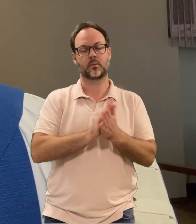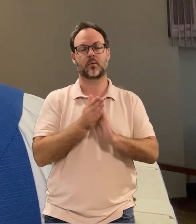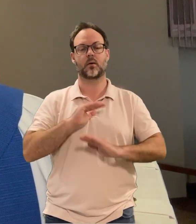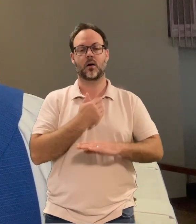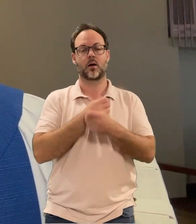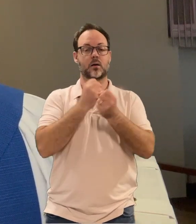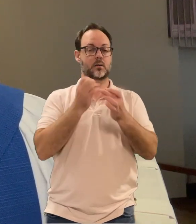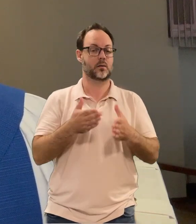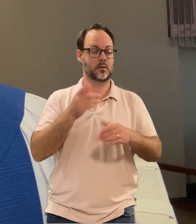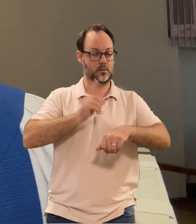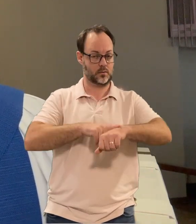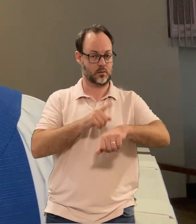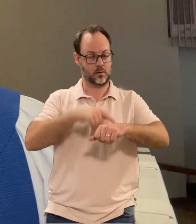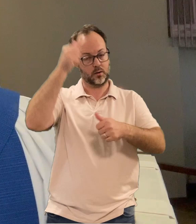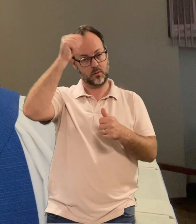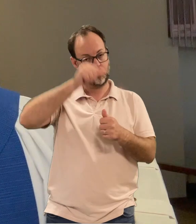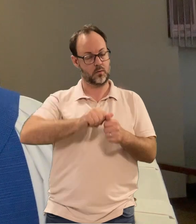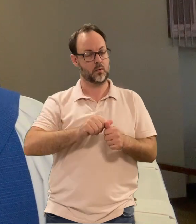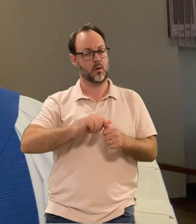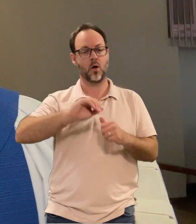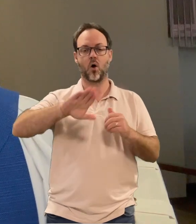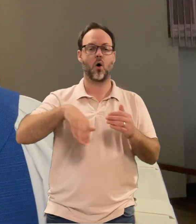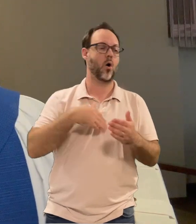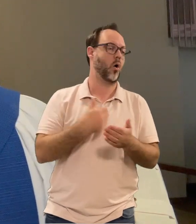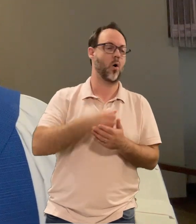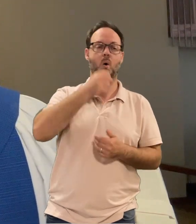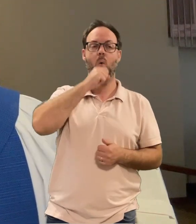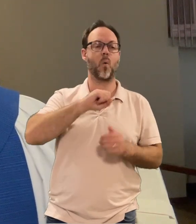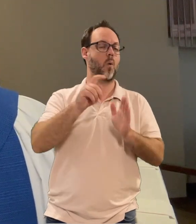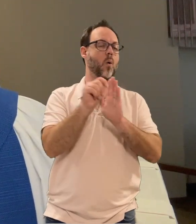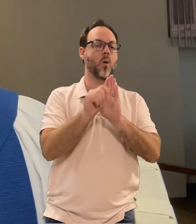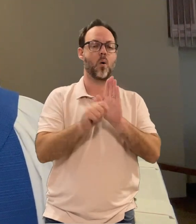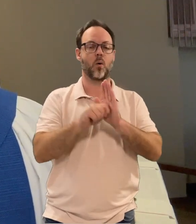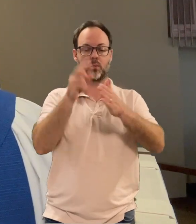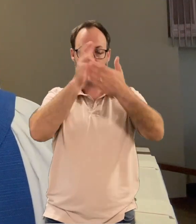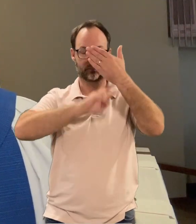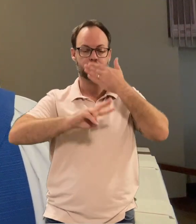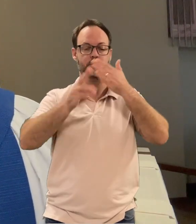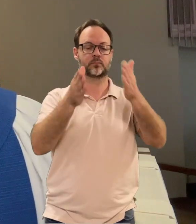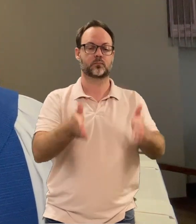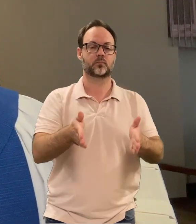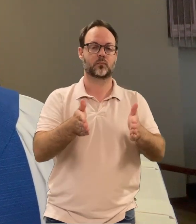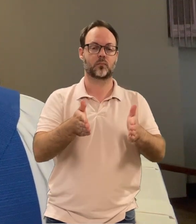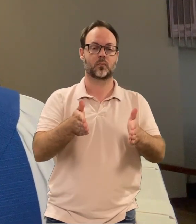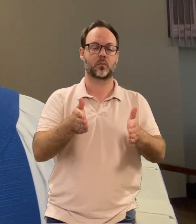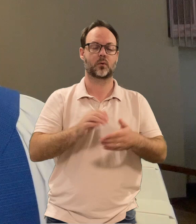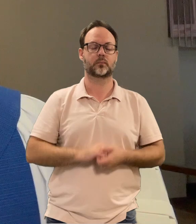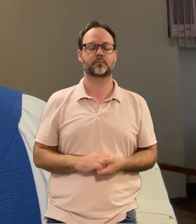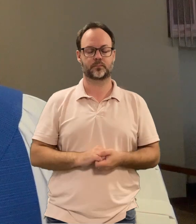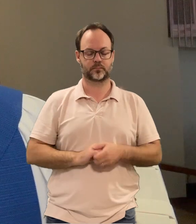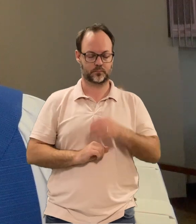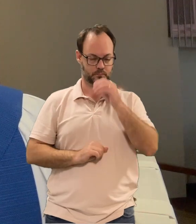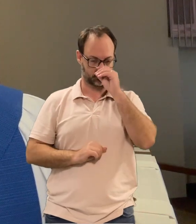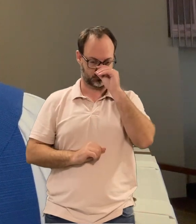Bethlehem to be our Savior. It's a time to remember all those Old Testament